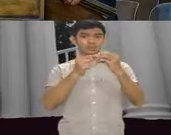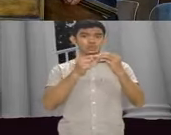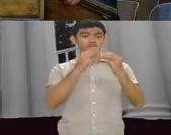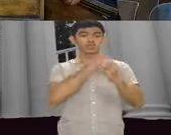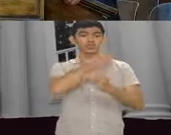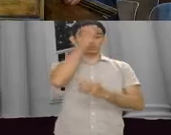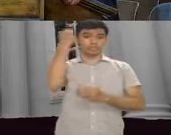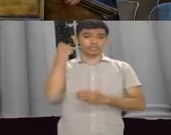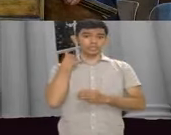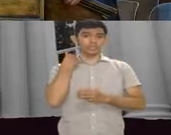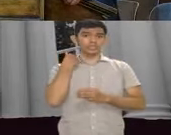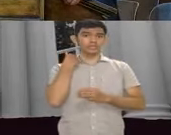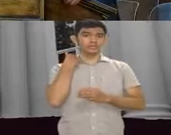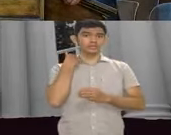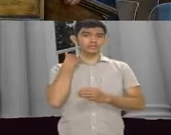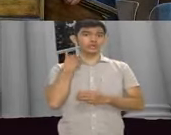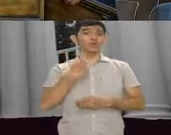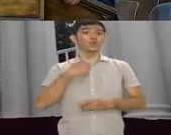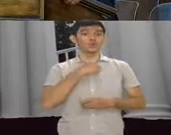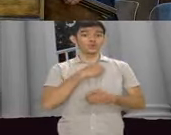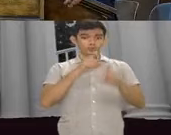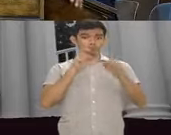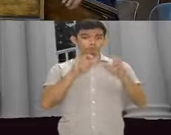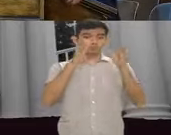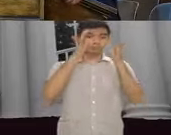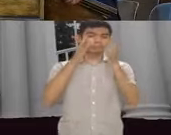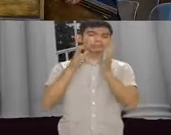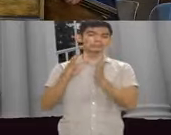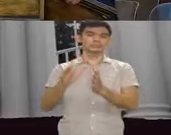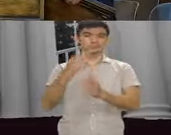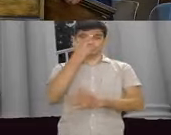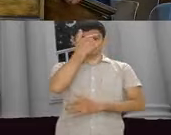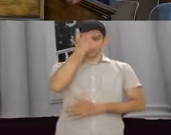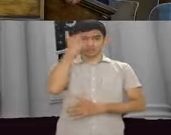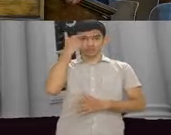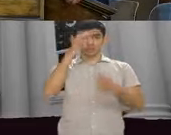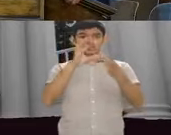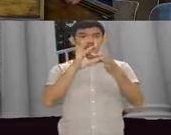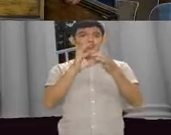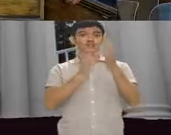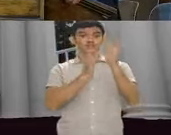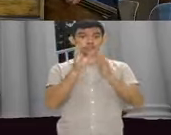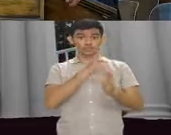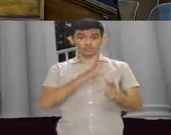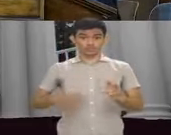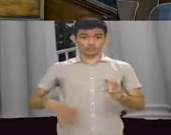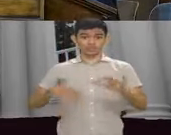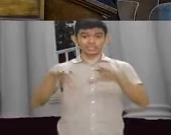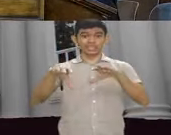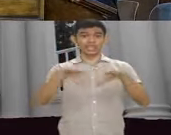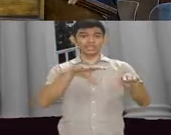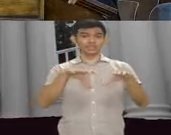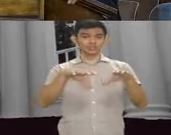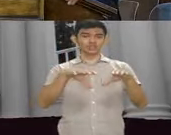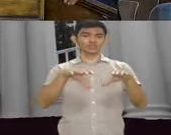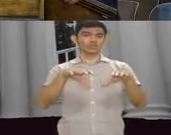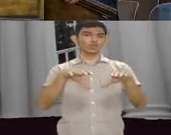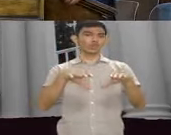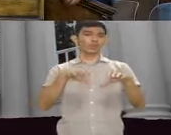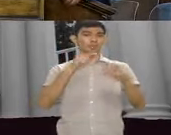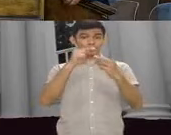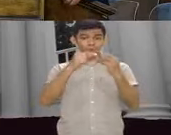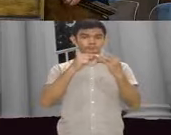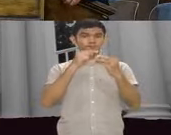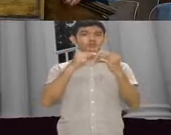sa reaction itself ni Jesus Christ. Tanawa, when Jesus asked this question with